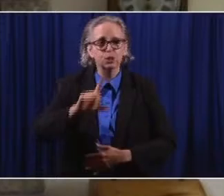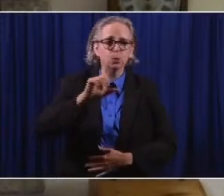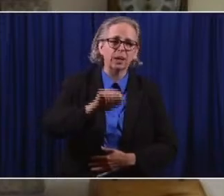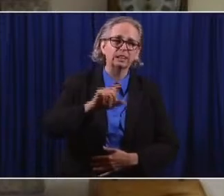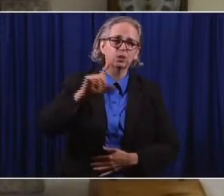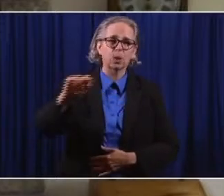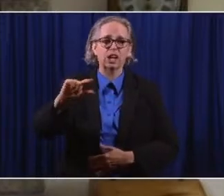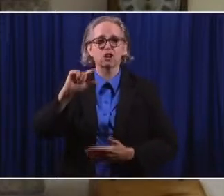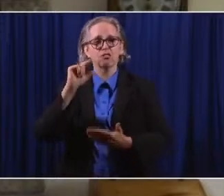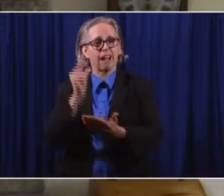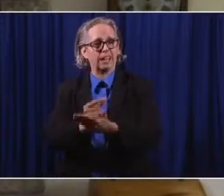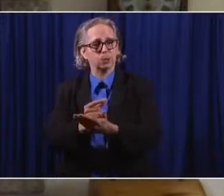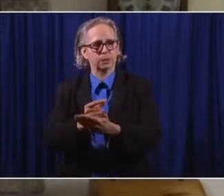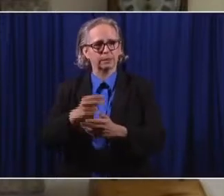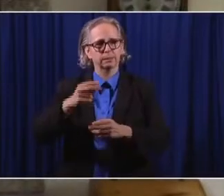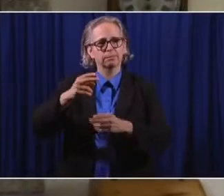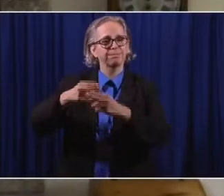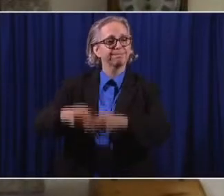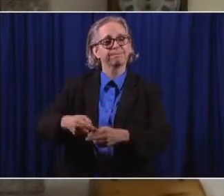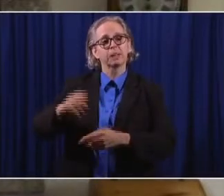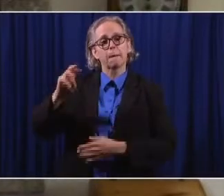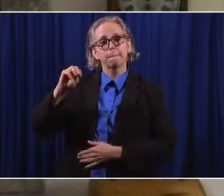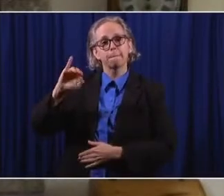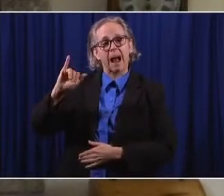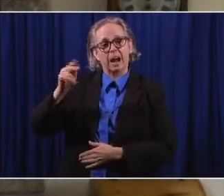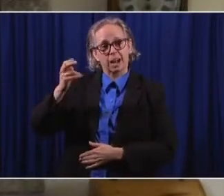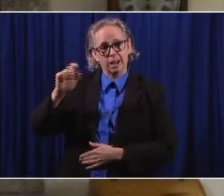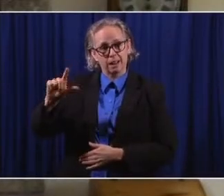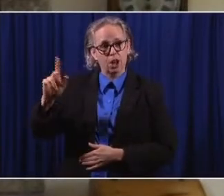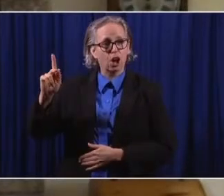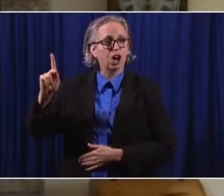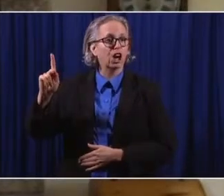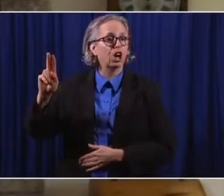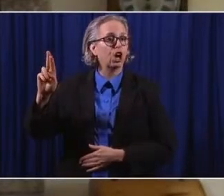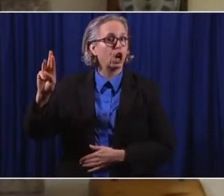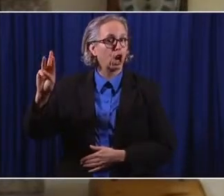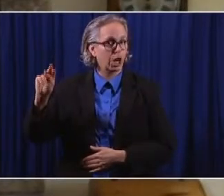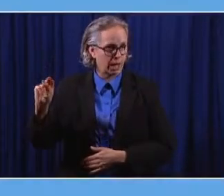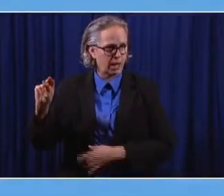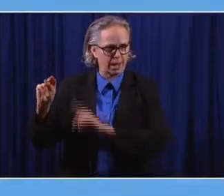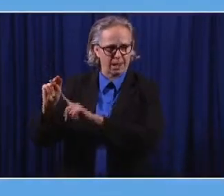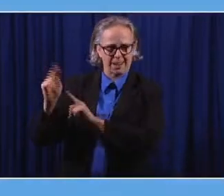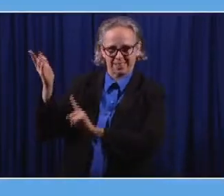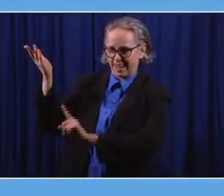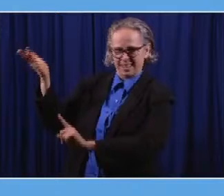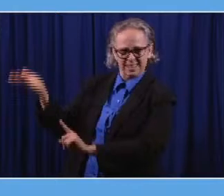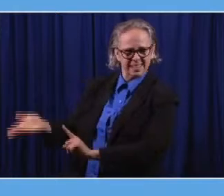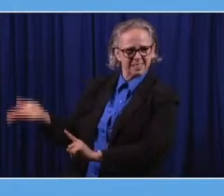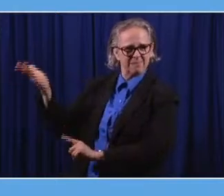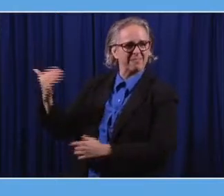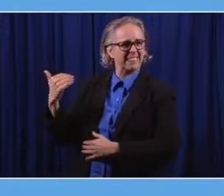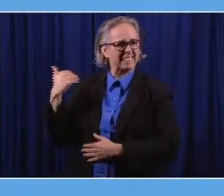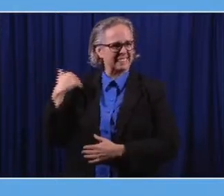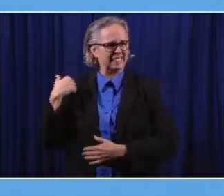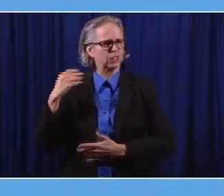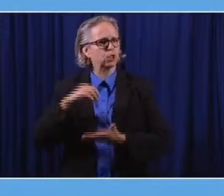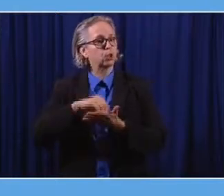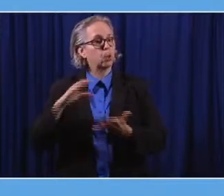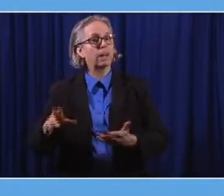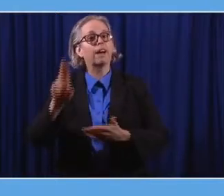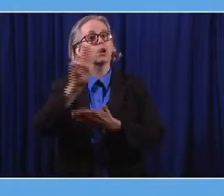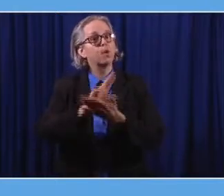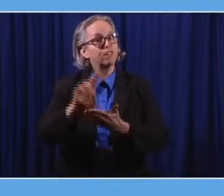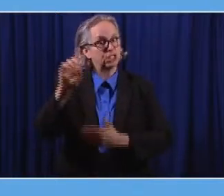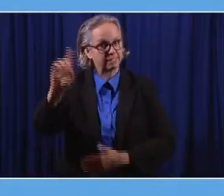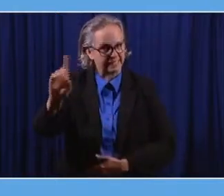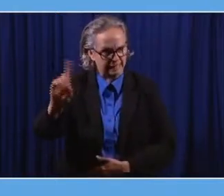Curran. Michael was a student at the University of Dayton. He died over the weekend. Michael was a starting point